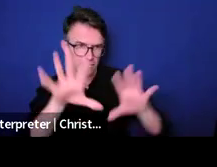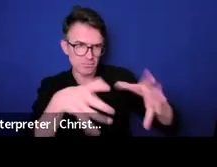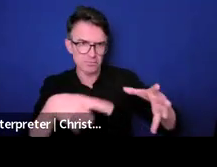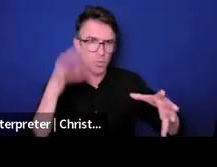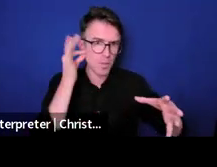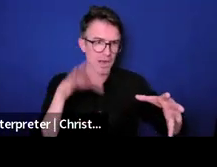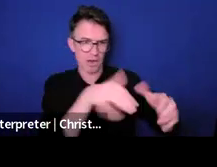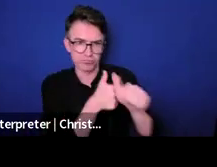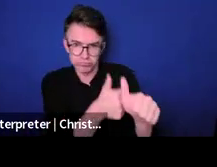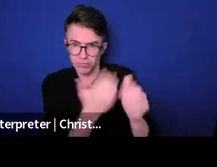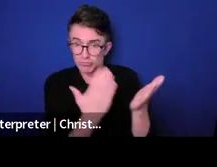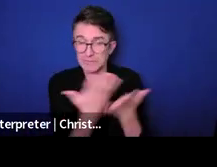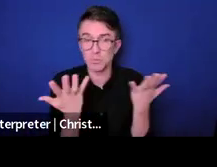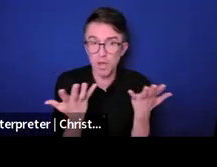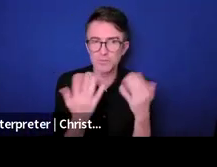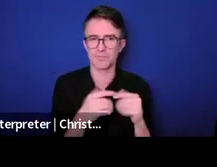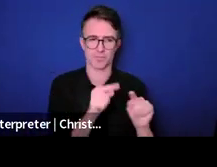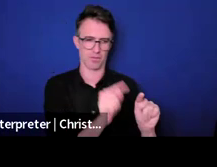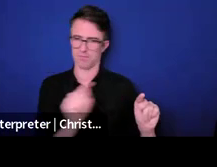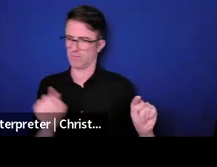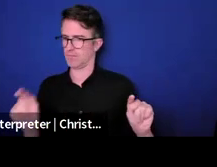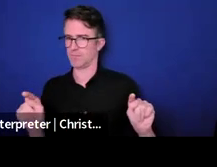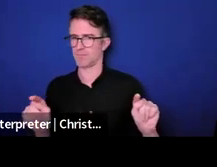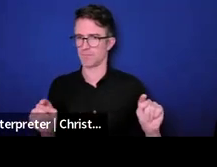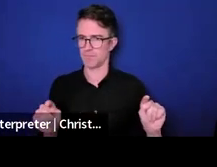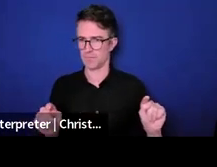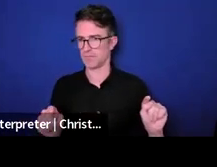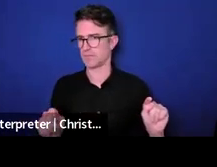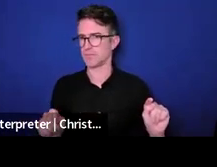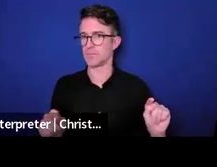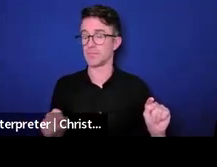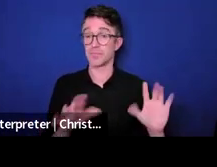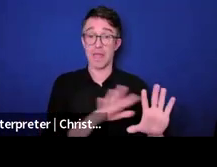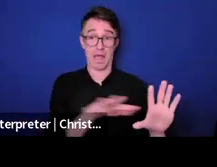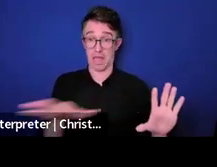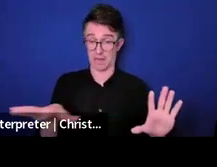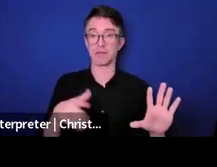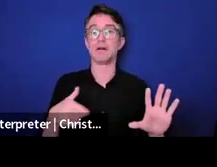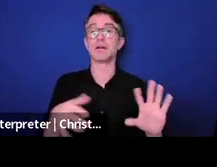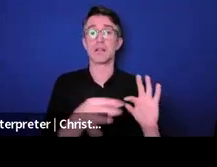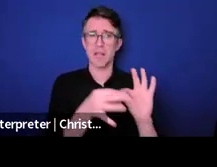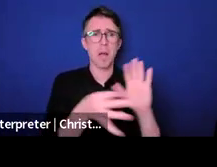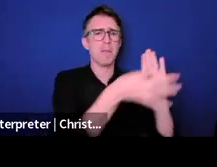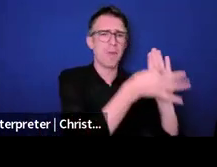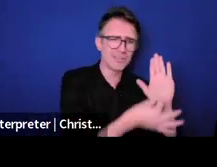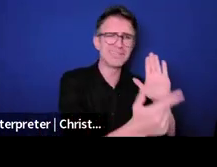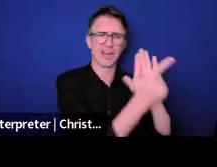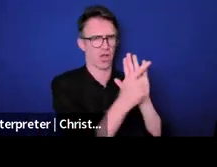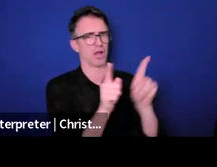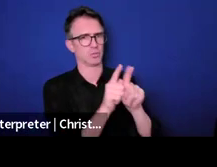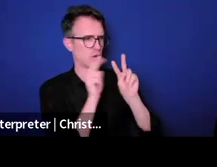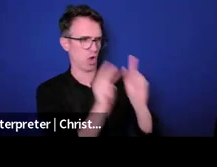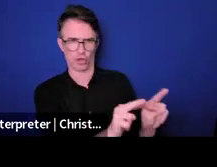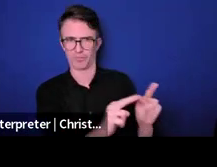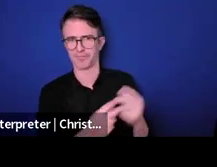protection perspective, as well as labor employment laws. So that's something to consider. We have formal worker